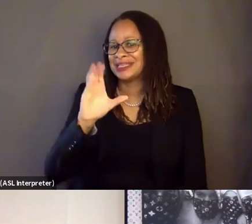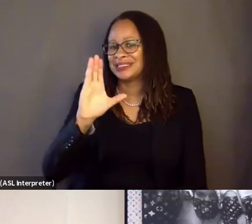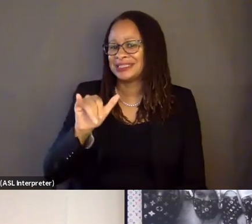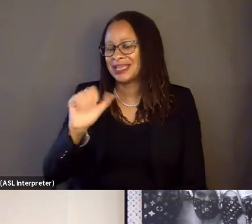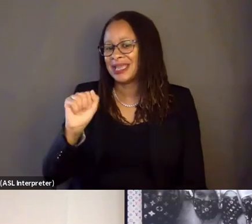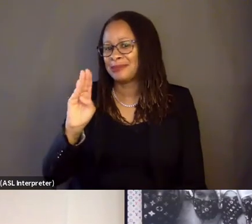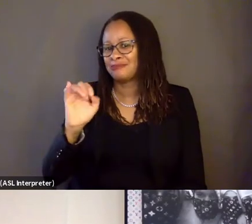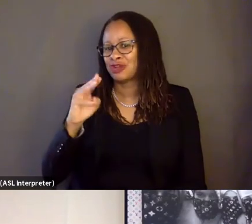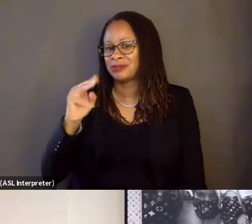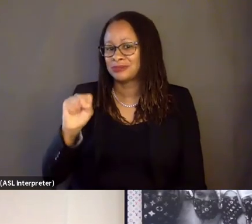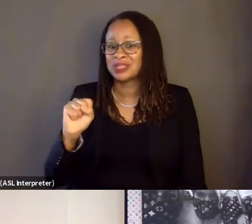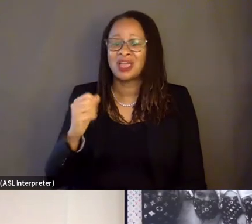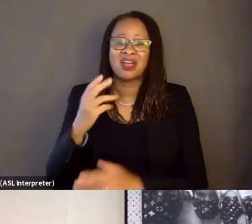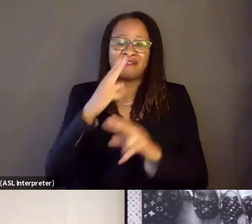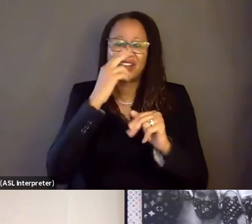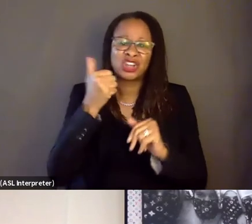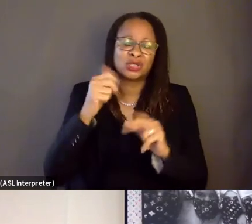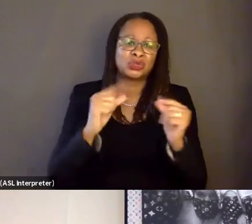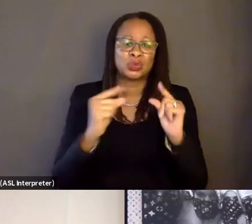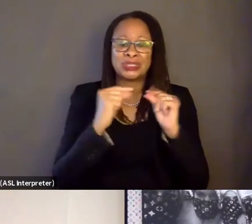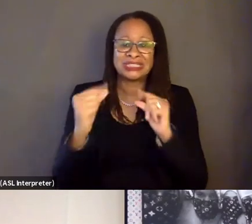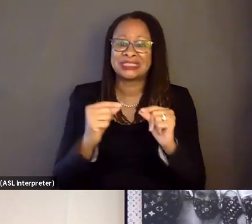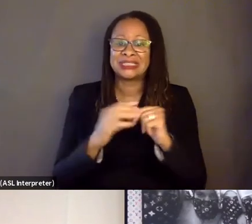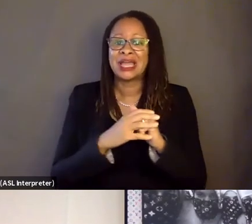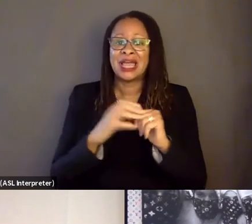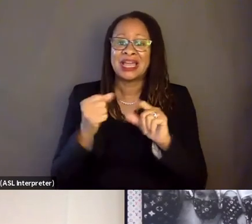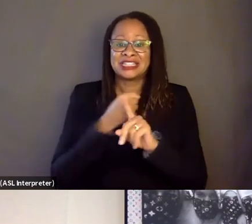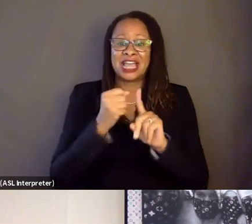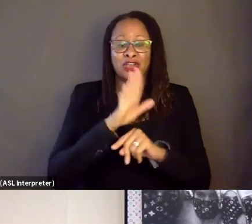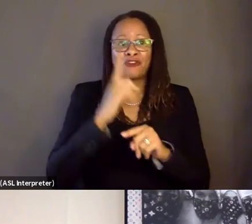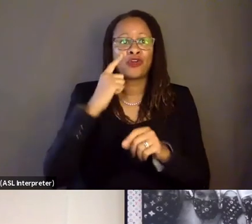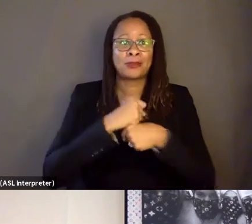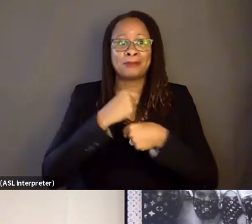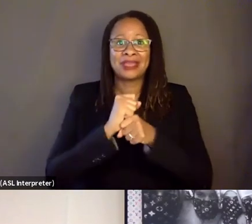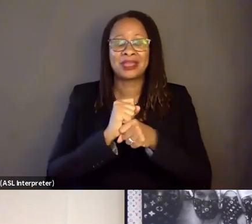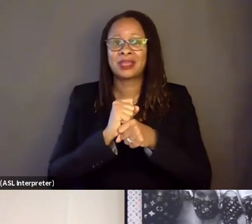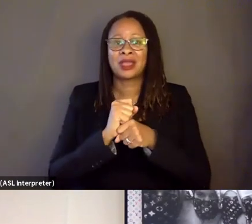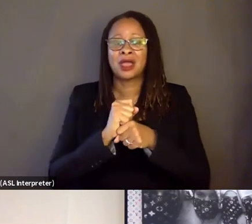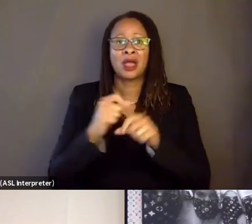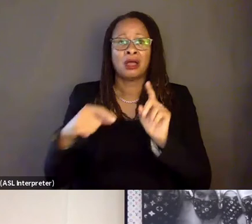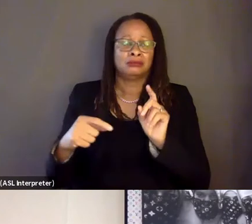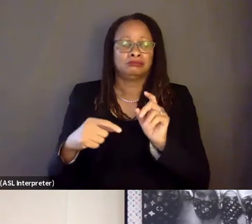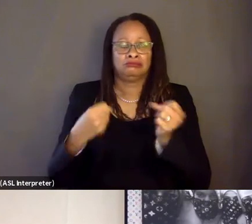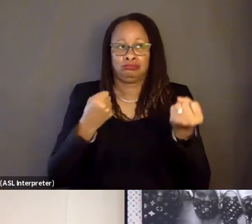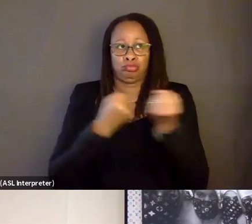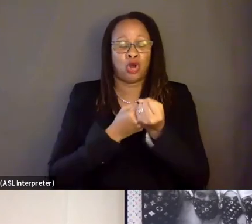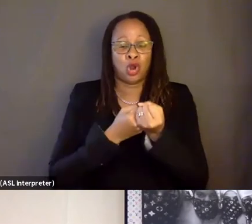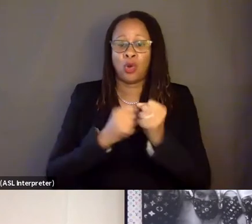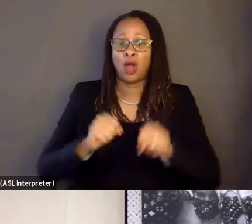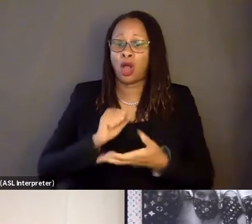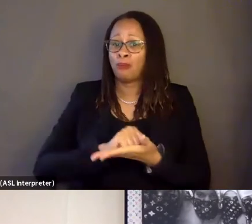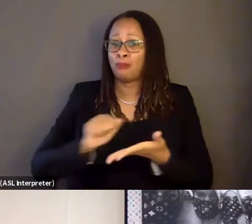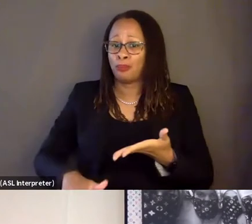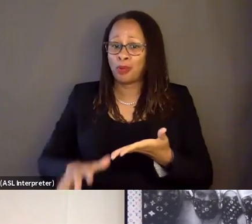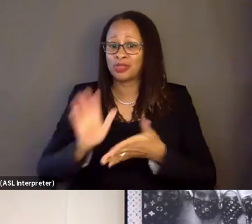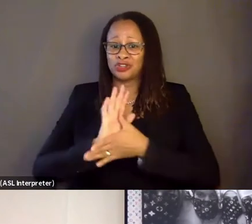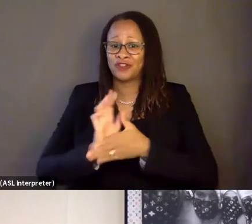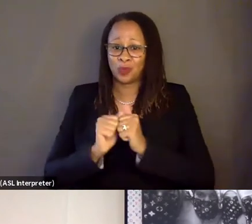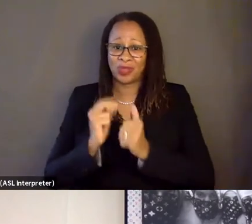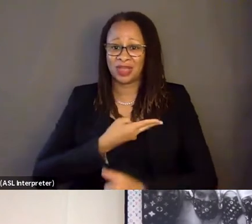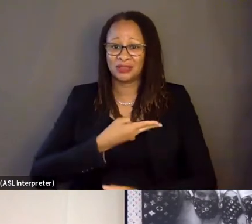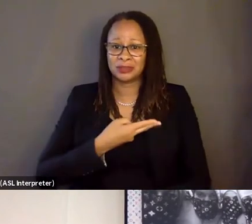of the funnier tweets were like attacking her for making a pro-abortion film with us. Of course, we don't